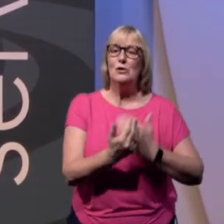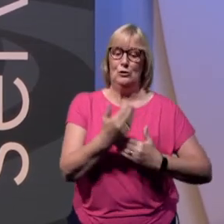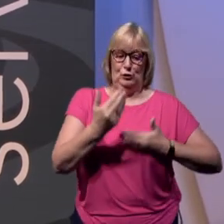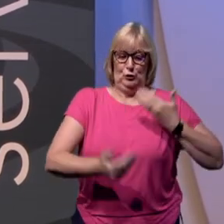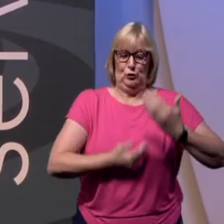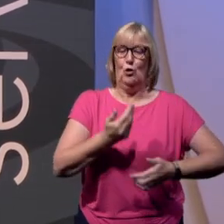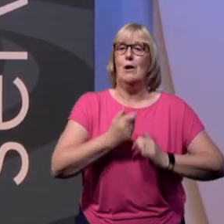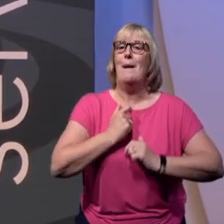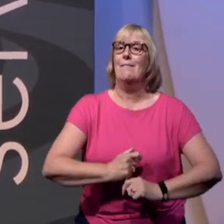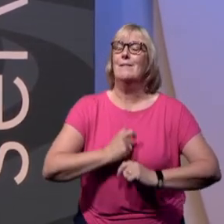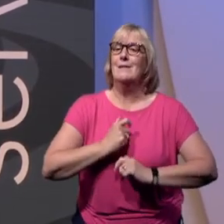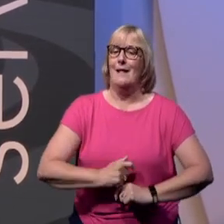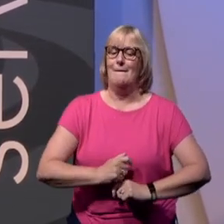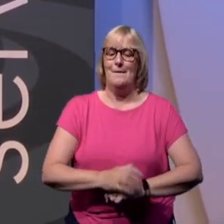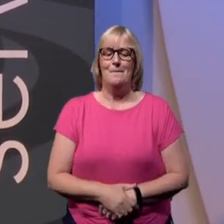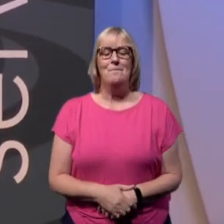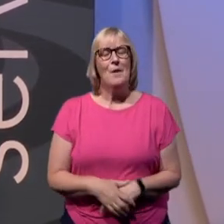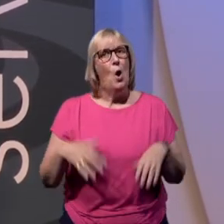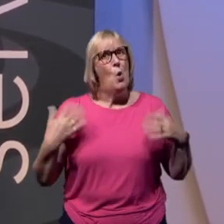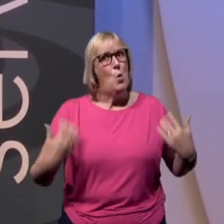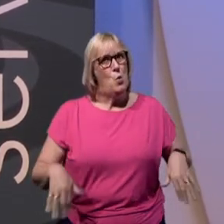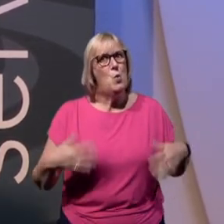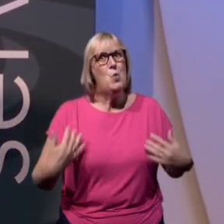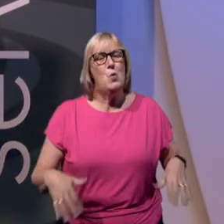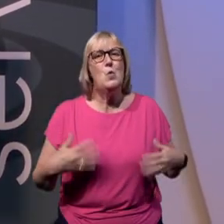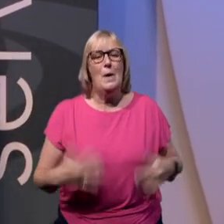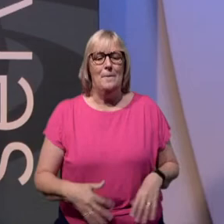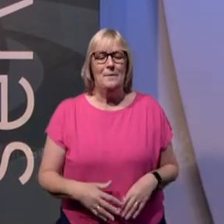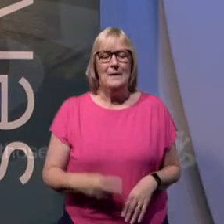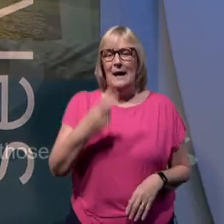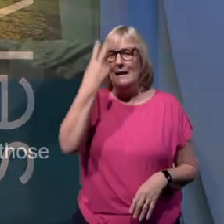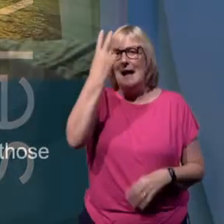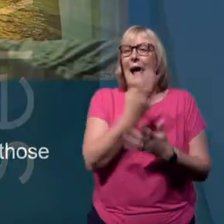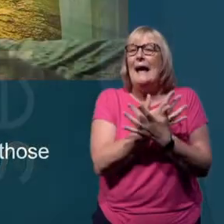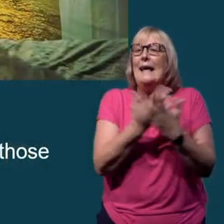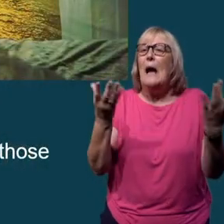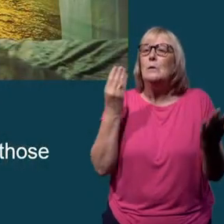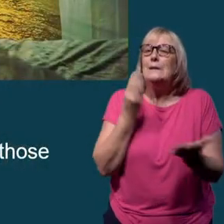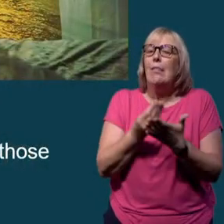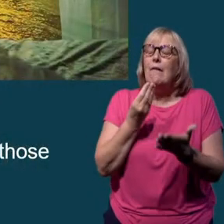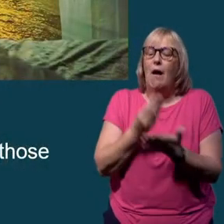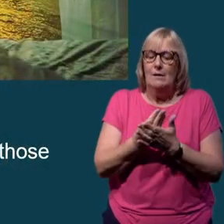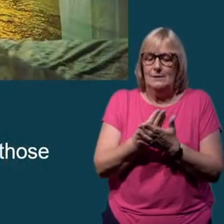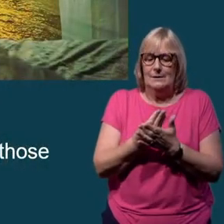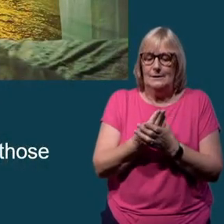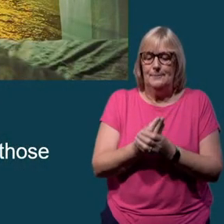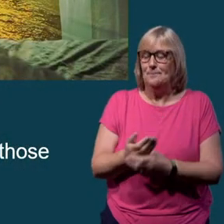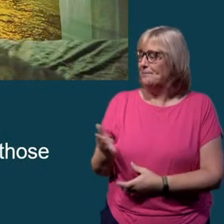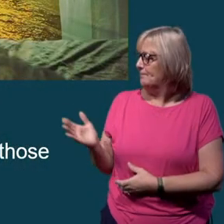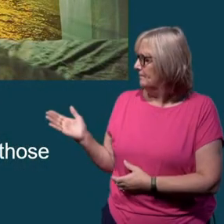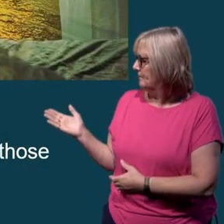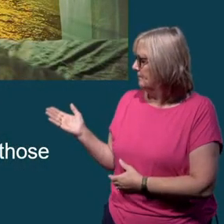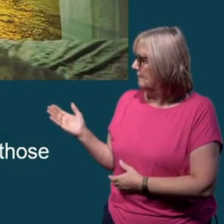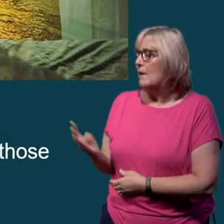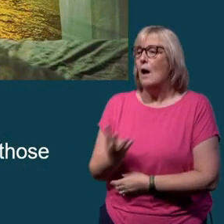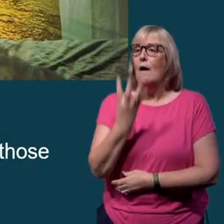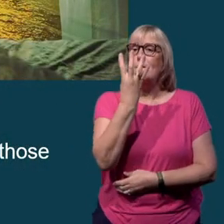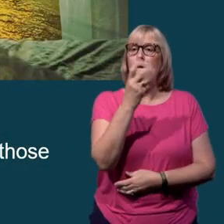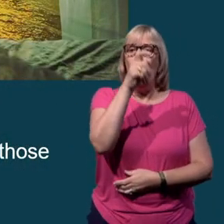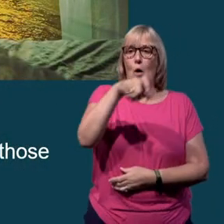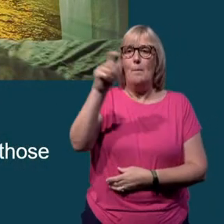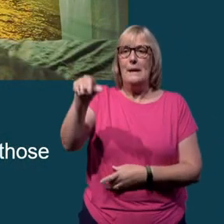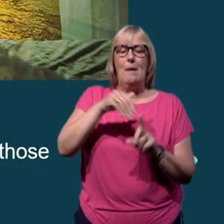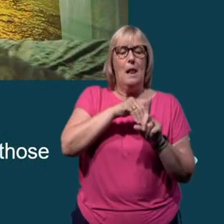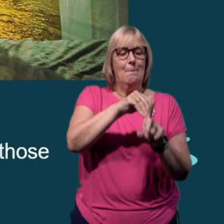last couple of years. It's really outstanding. It's called Counting the Cost. It's the story of four missionaries